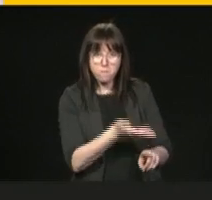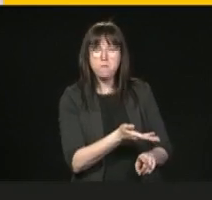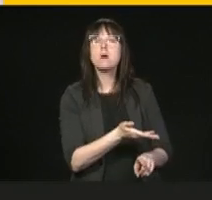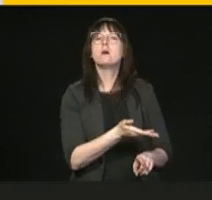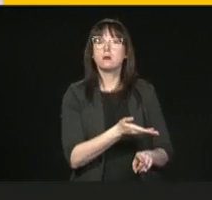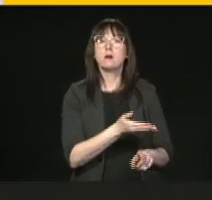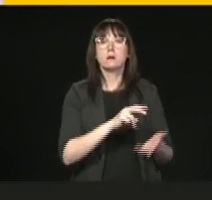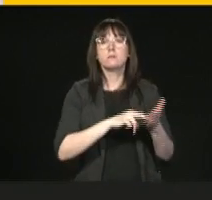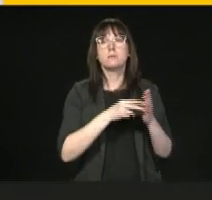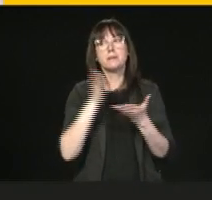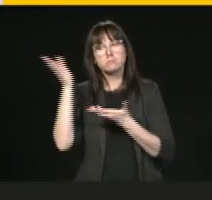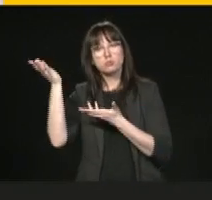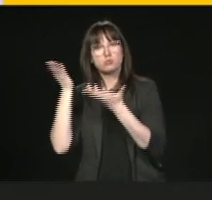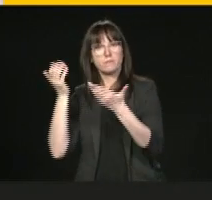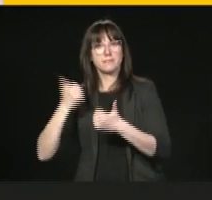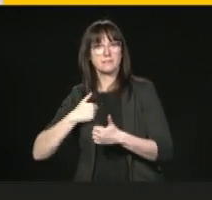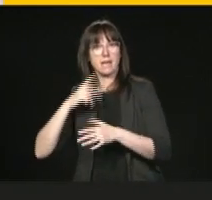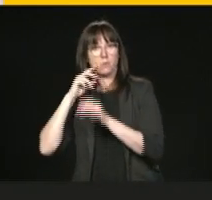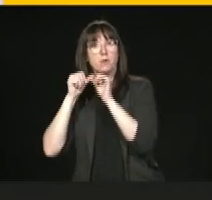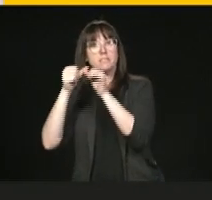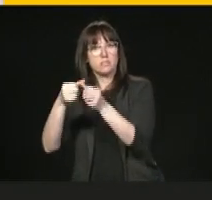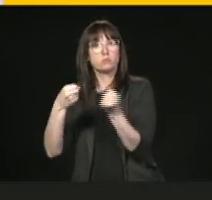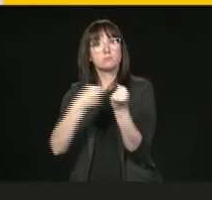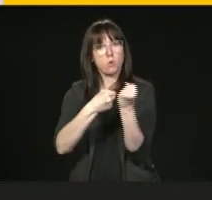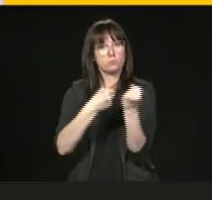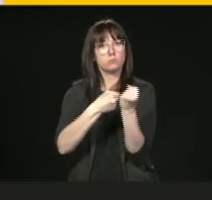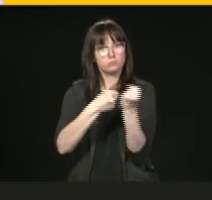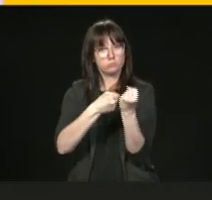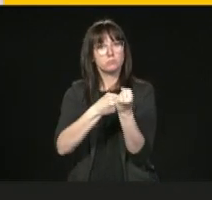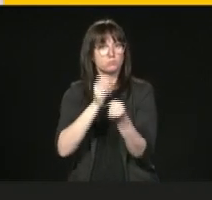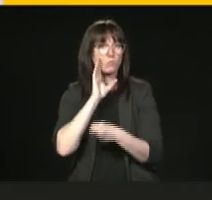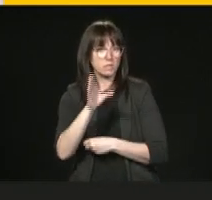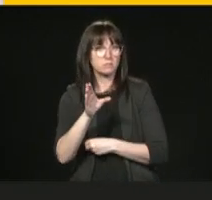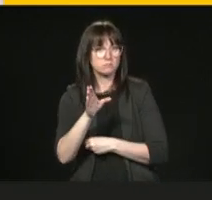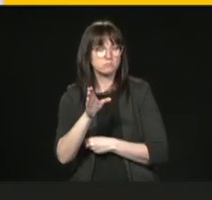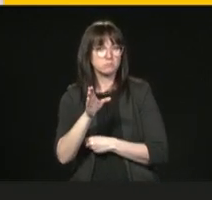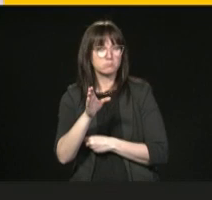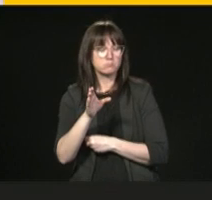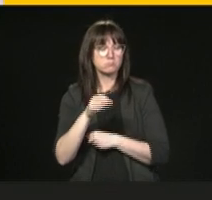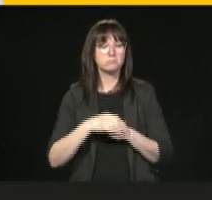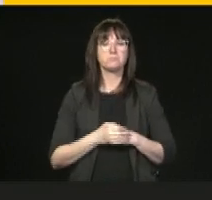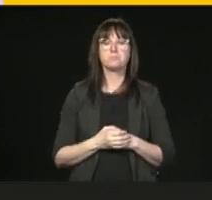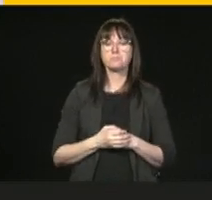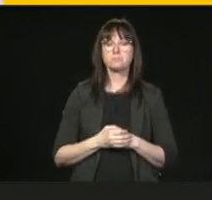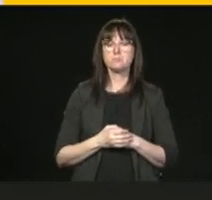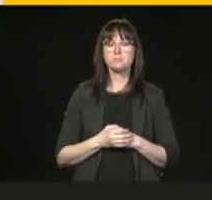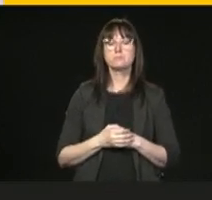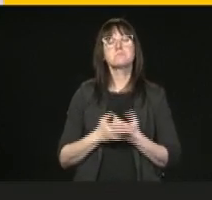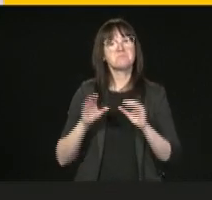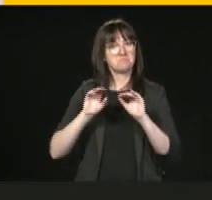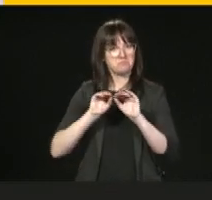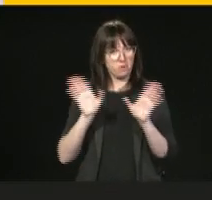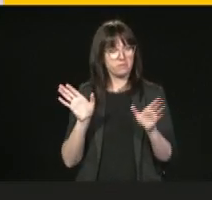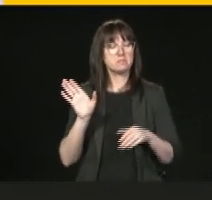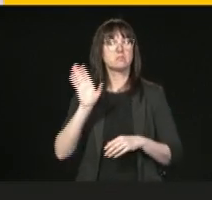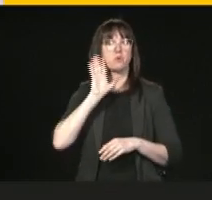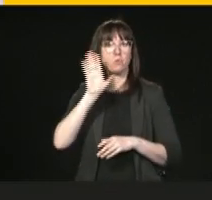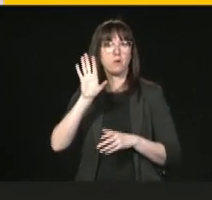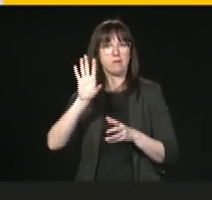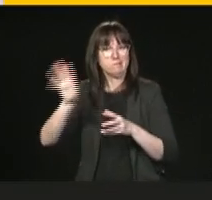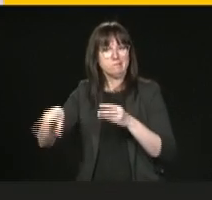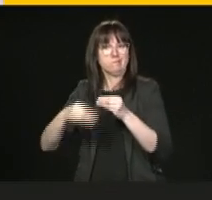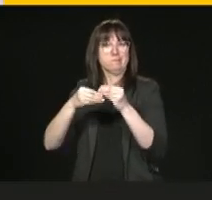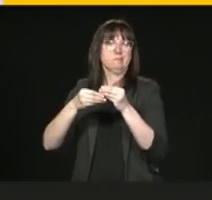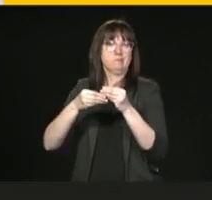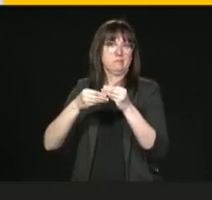expect people at Service Canada to continue to serve Canadians from home. Of course, there will be